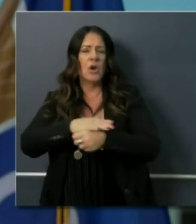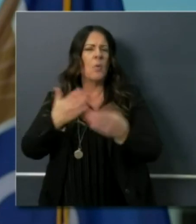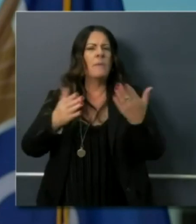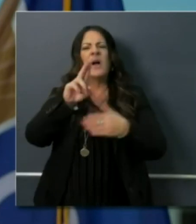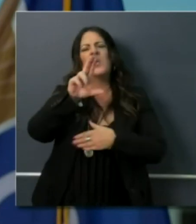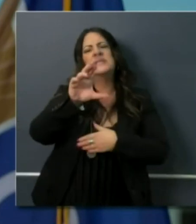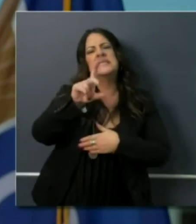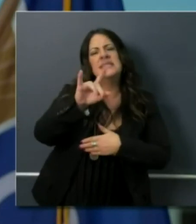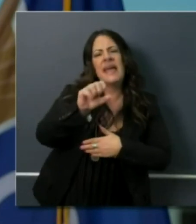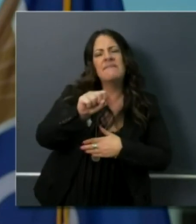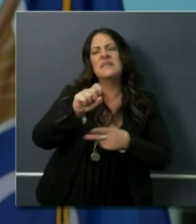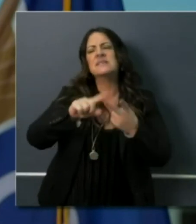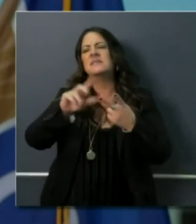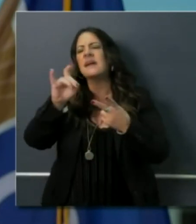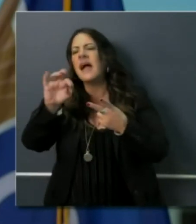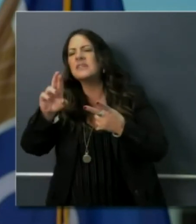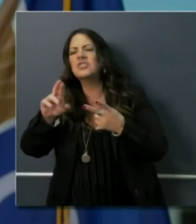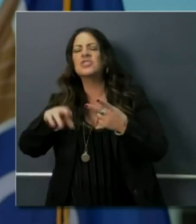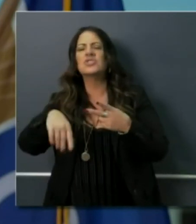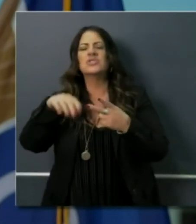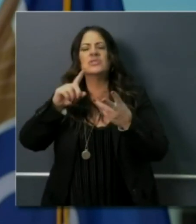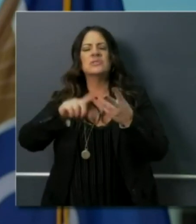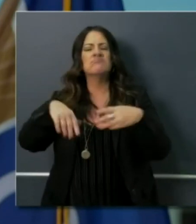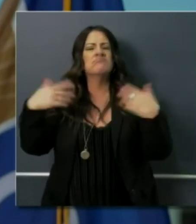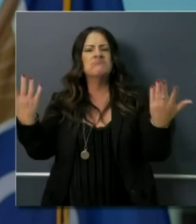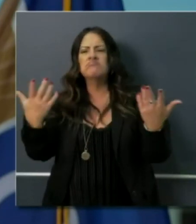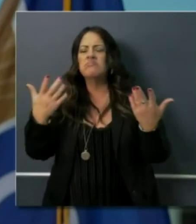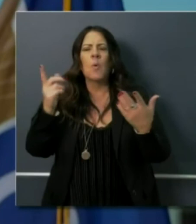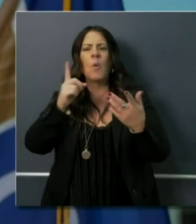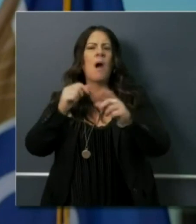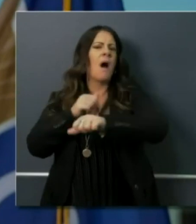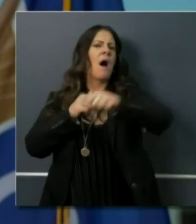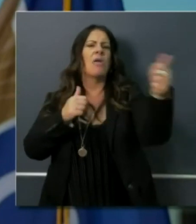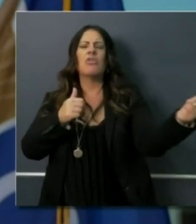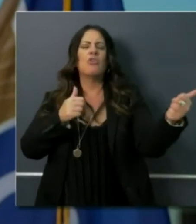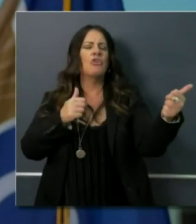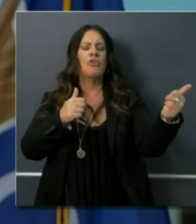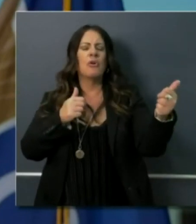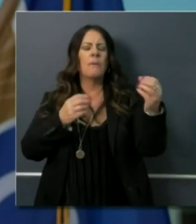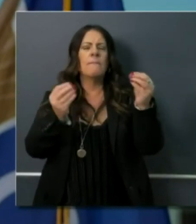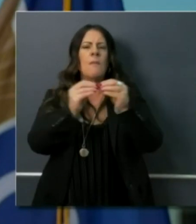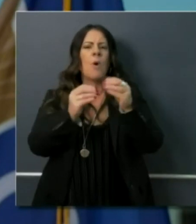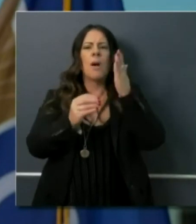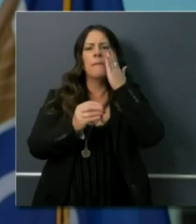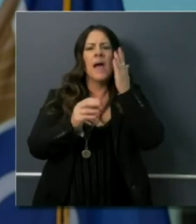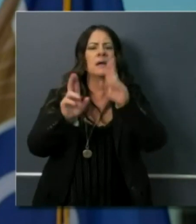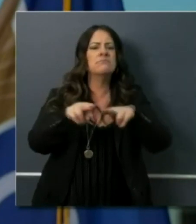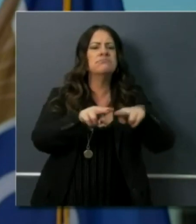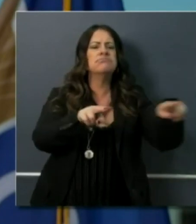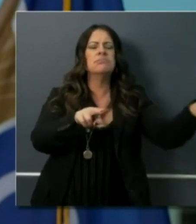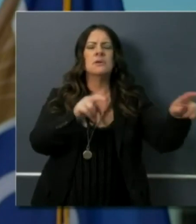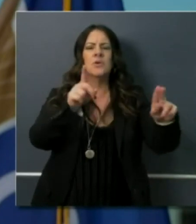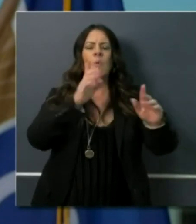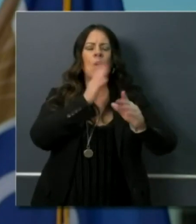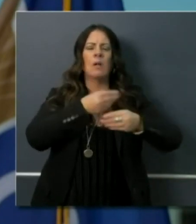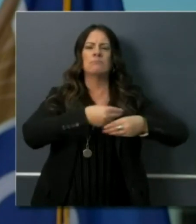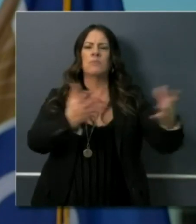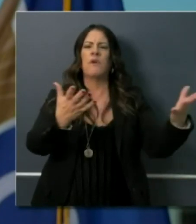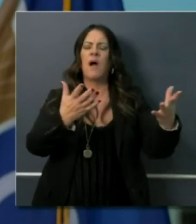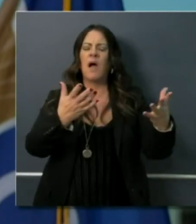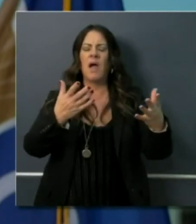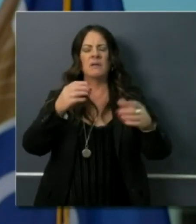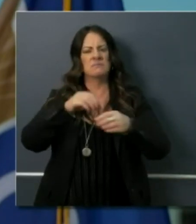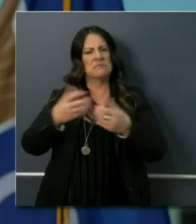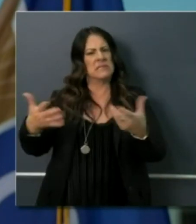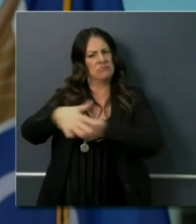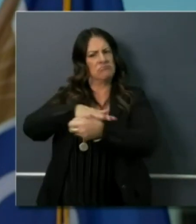and Kaiser, can you say yet where else the thousands of beds you've been talking about will go in this area? Well, we